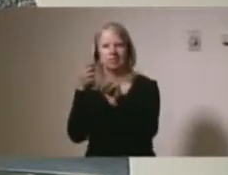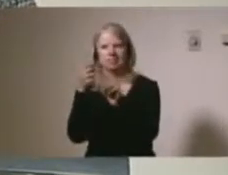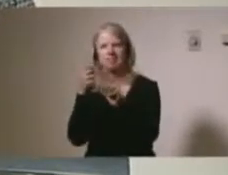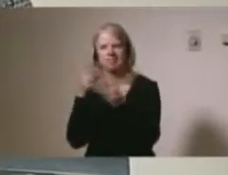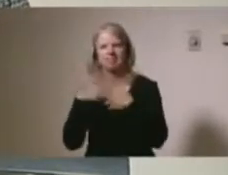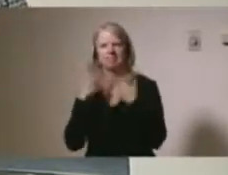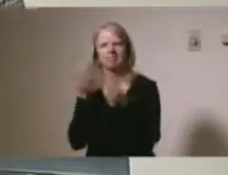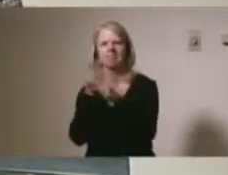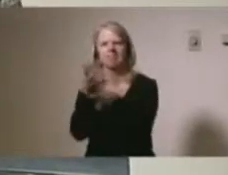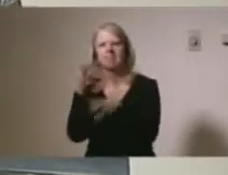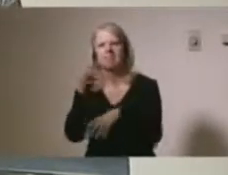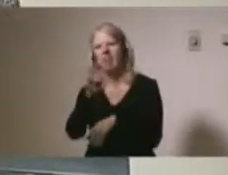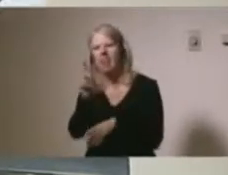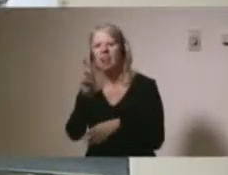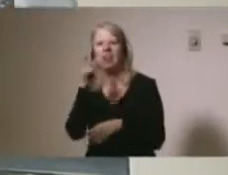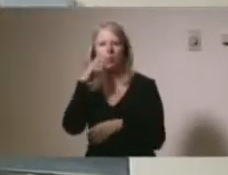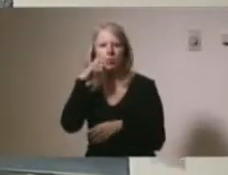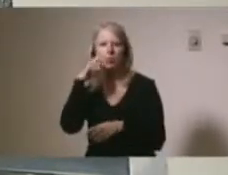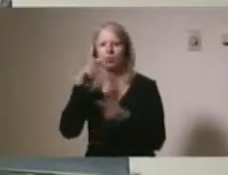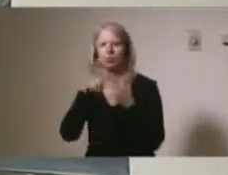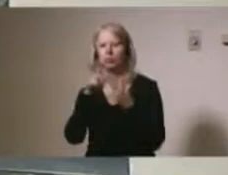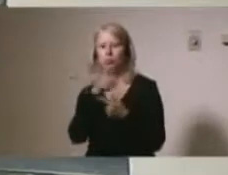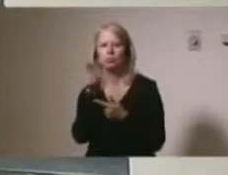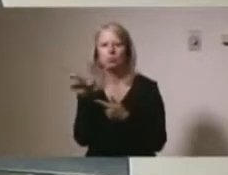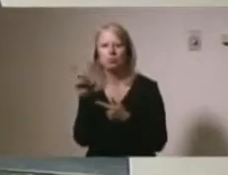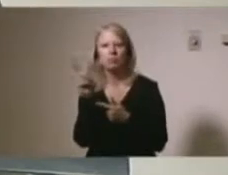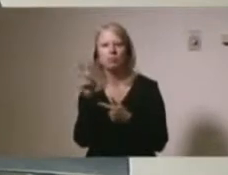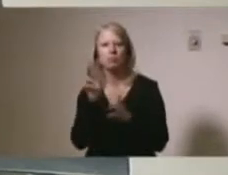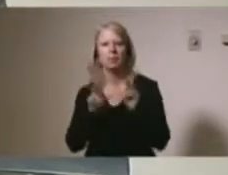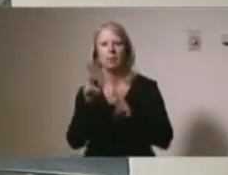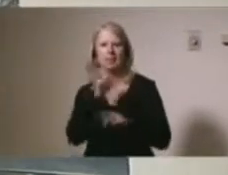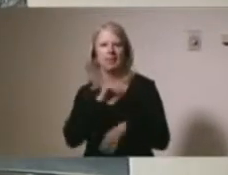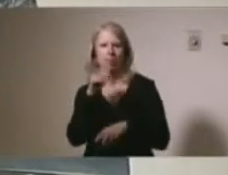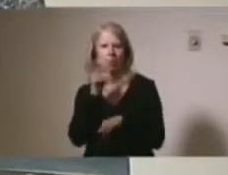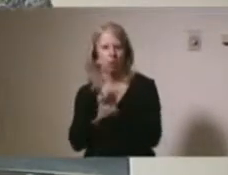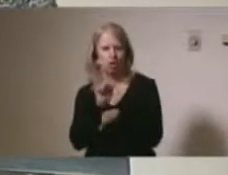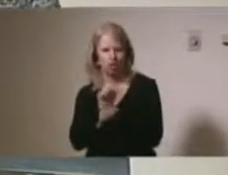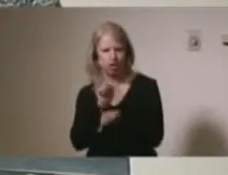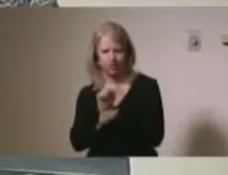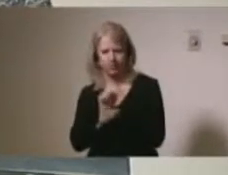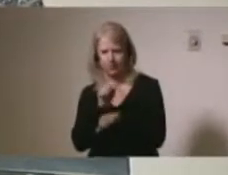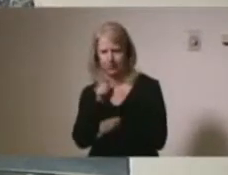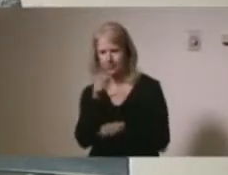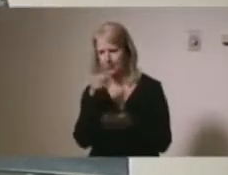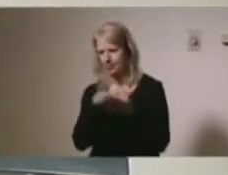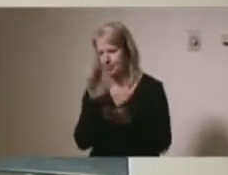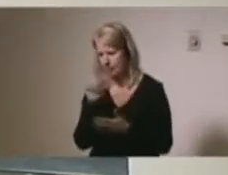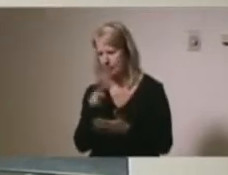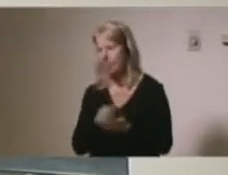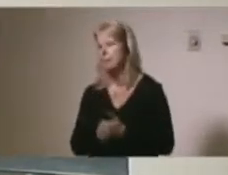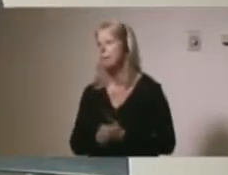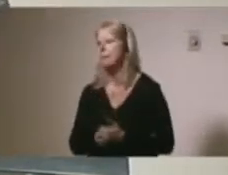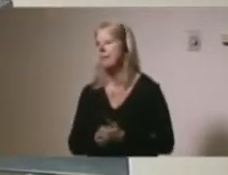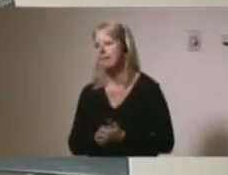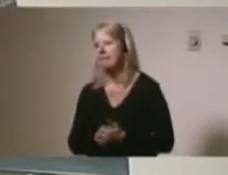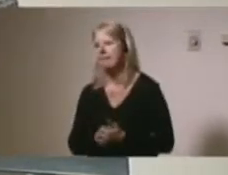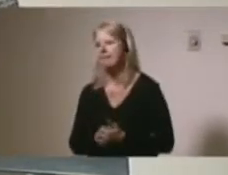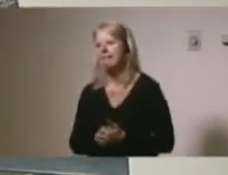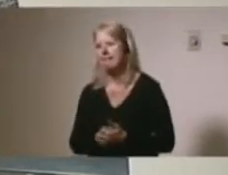and insults and rudeness towards workers. So we